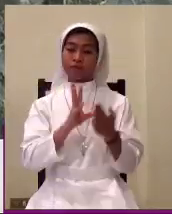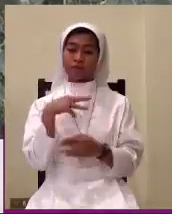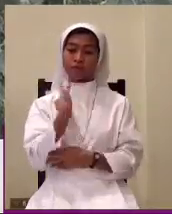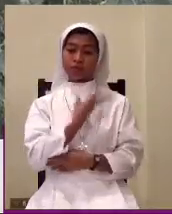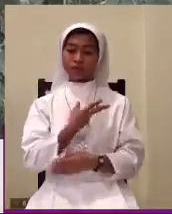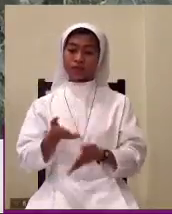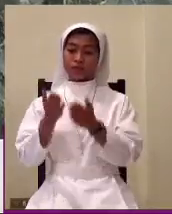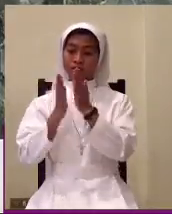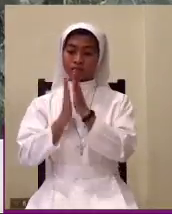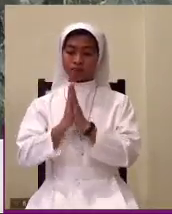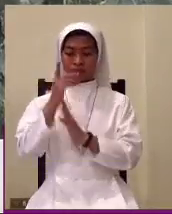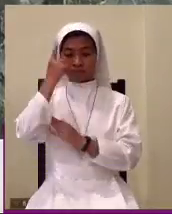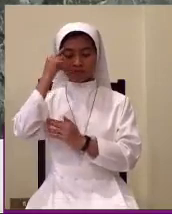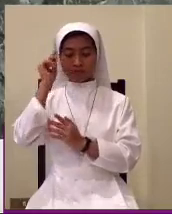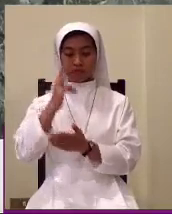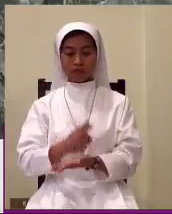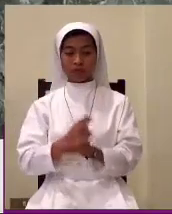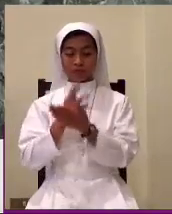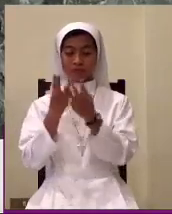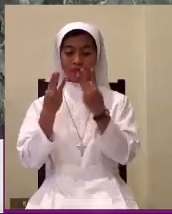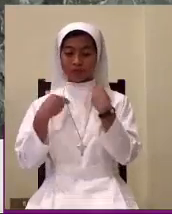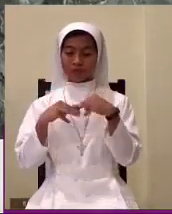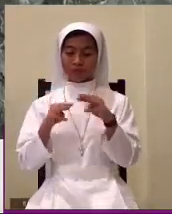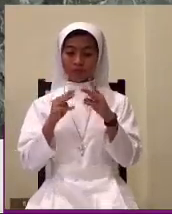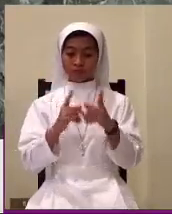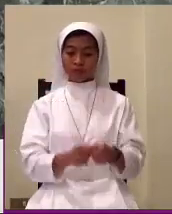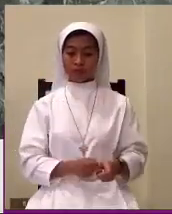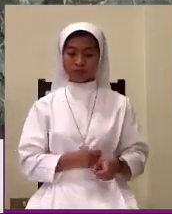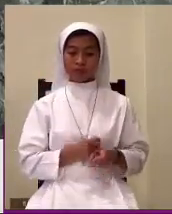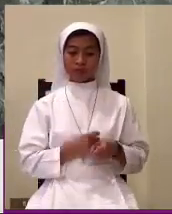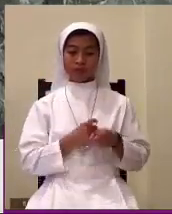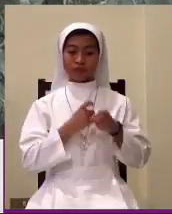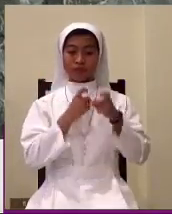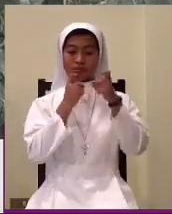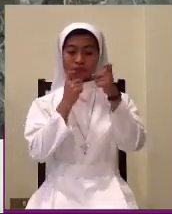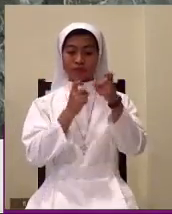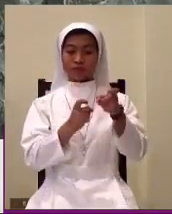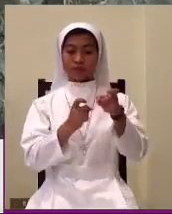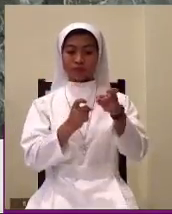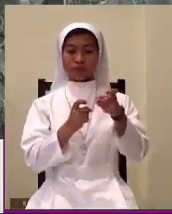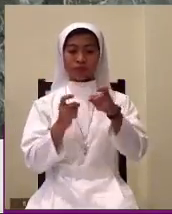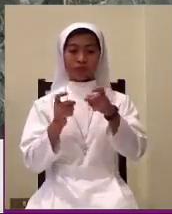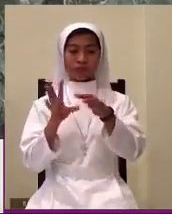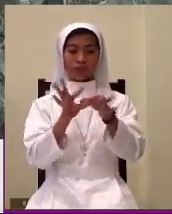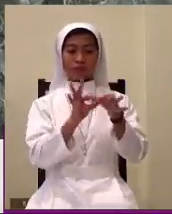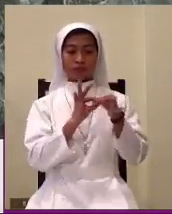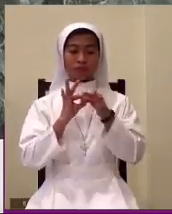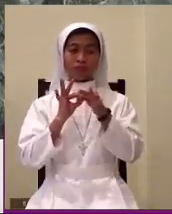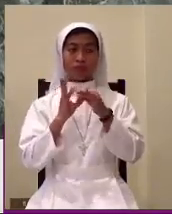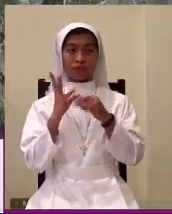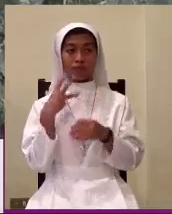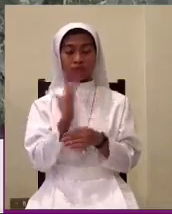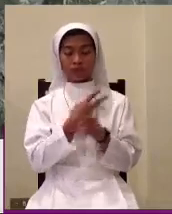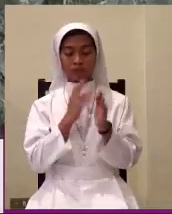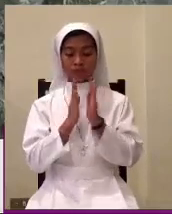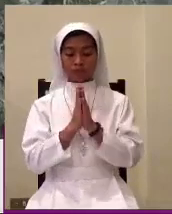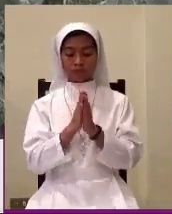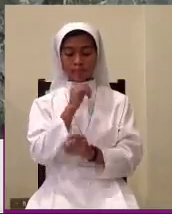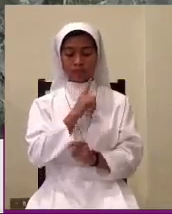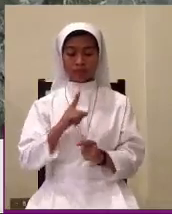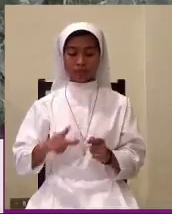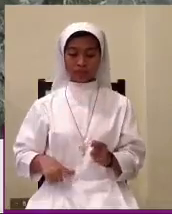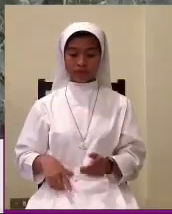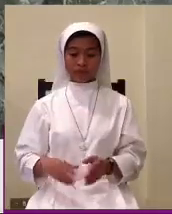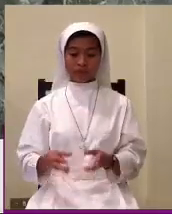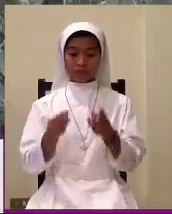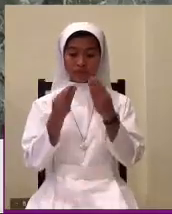help. May this sacrifice of our reconciliation, we pray, O Lord, advance the peace and salvation